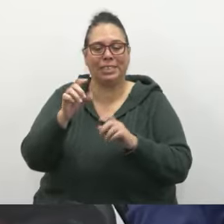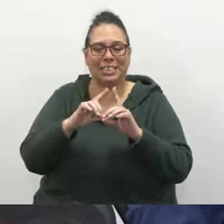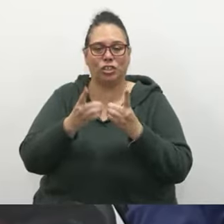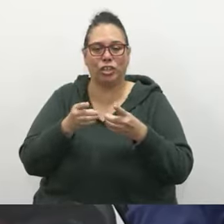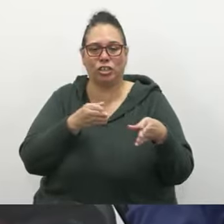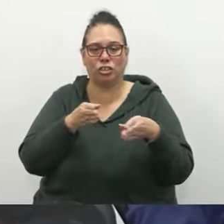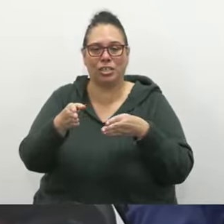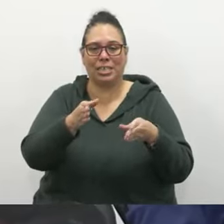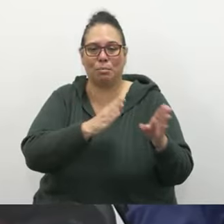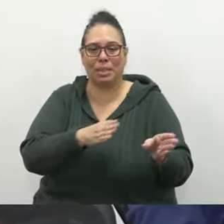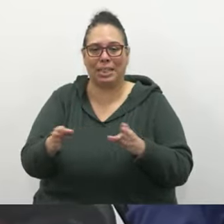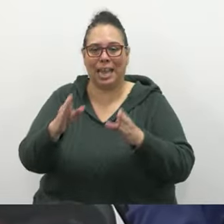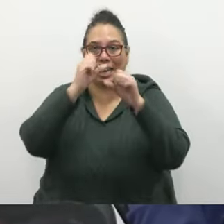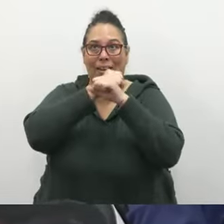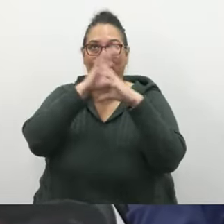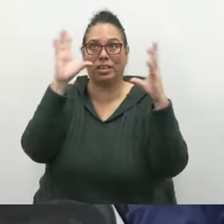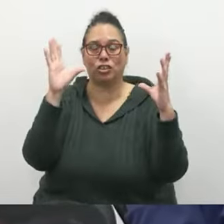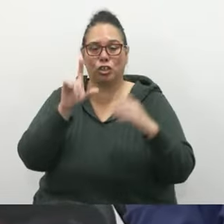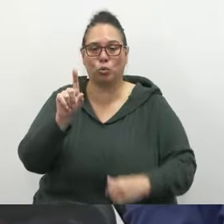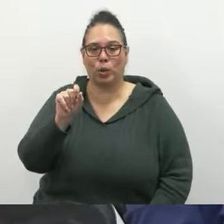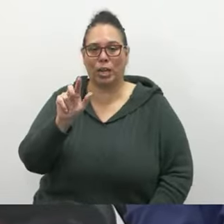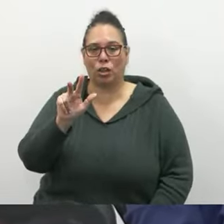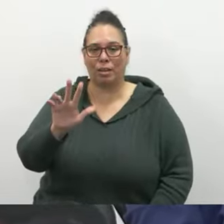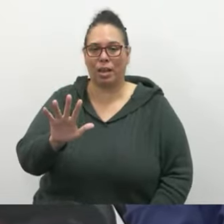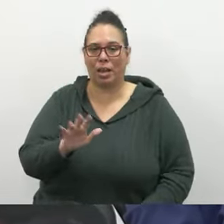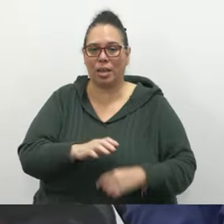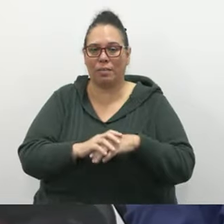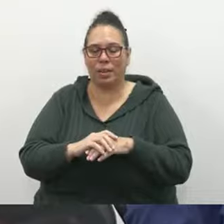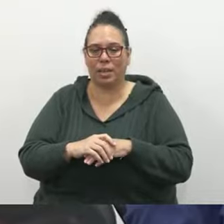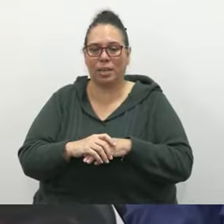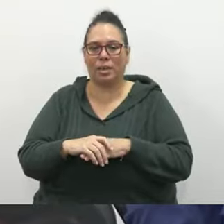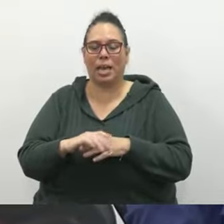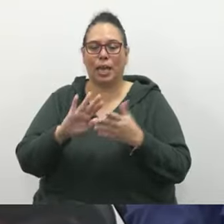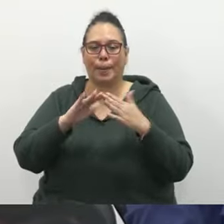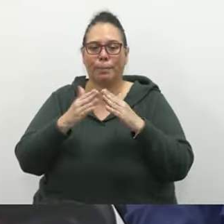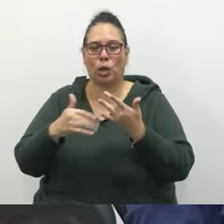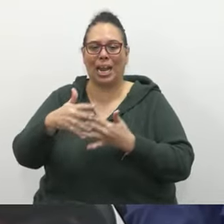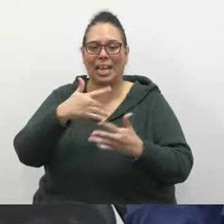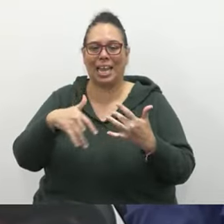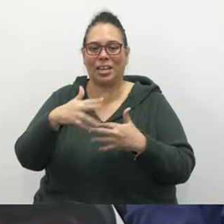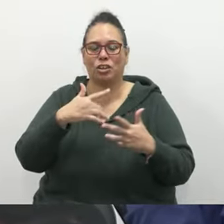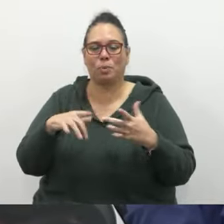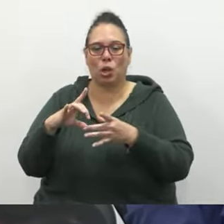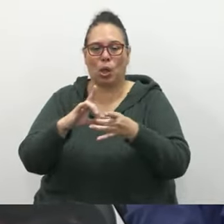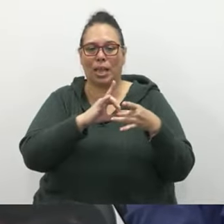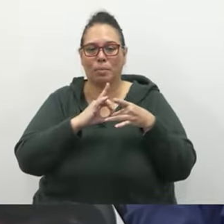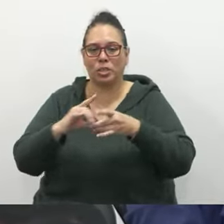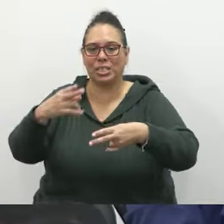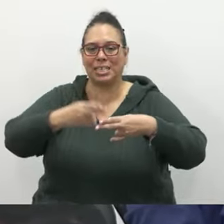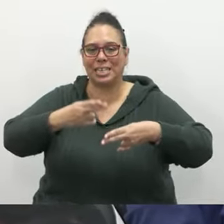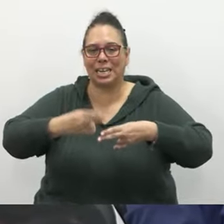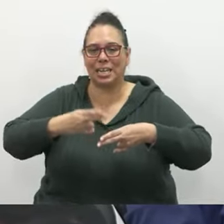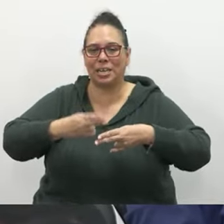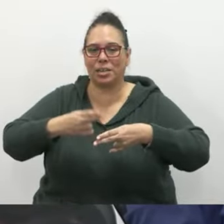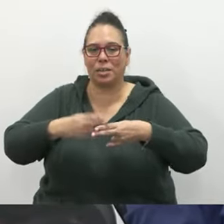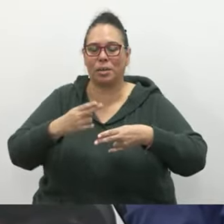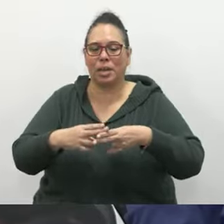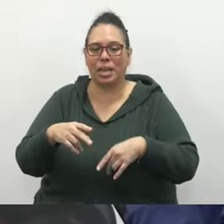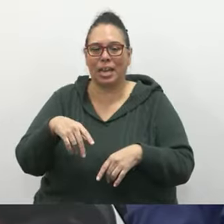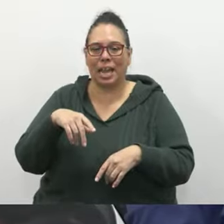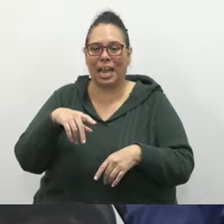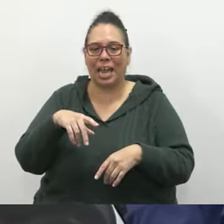and vision 2035. Authentic community engagement and collaboration is named as a core value,